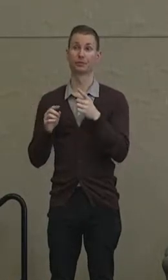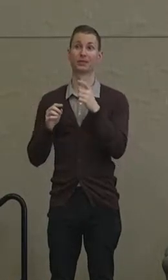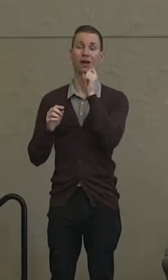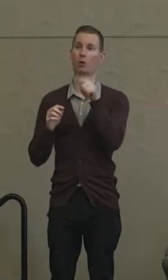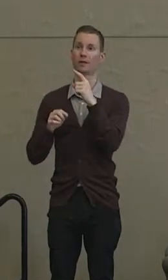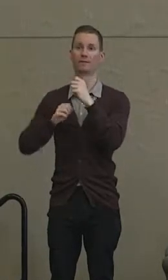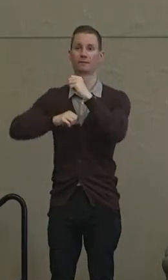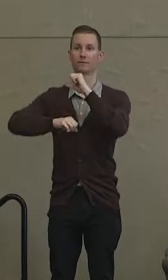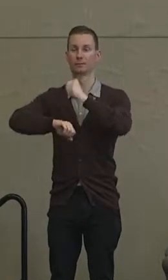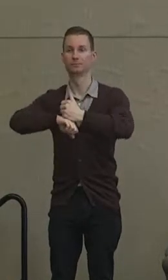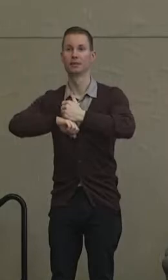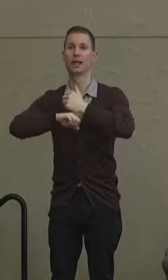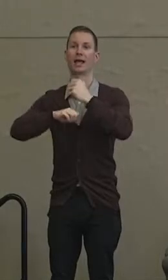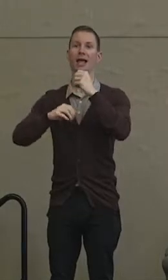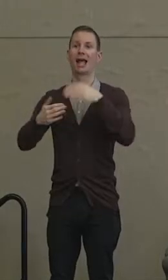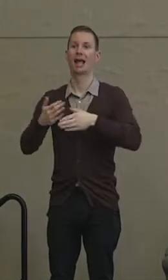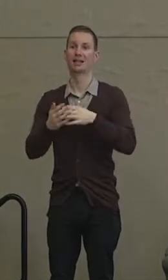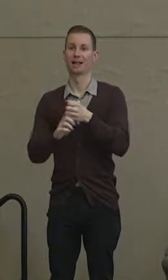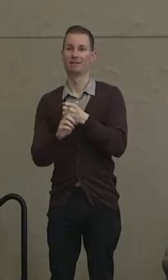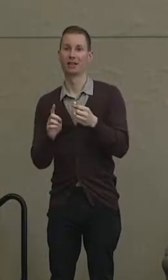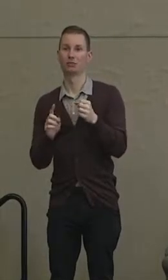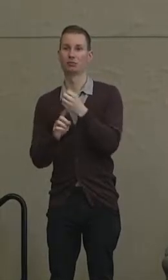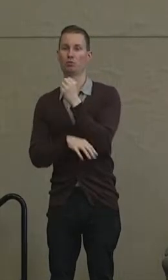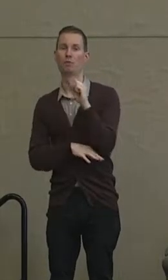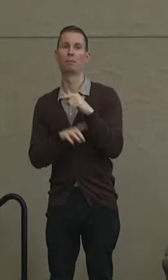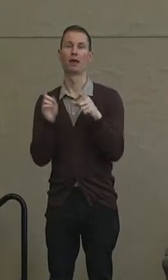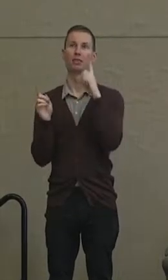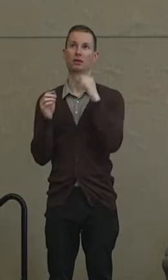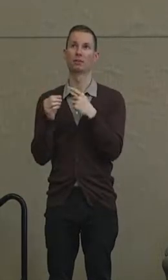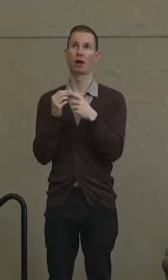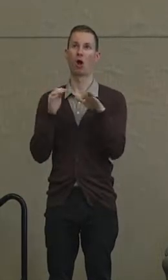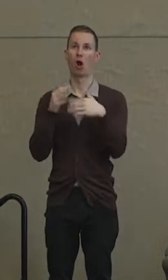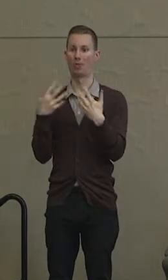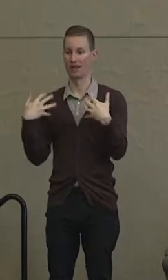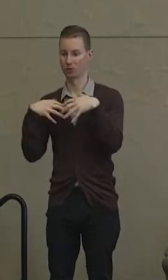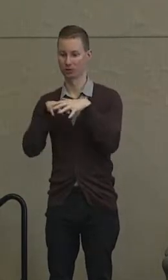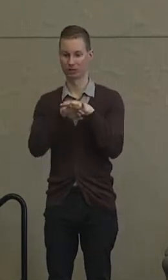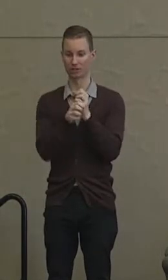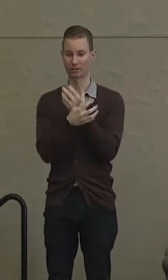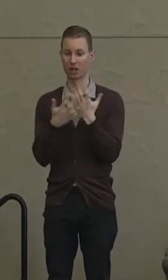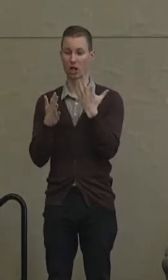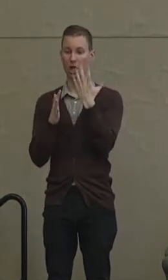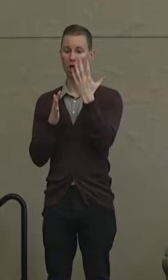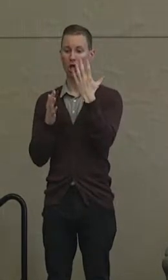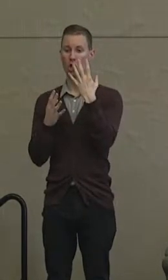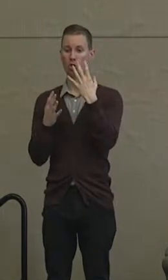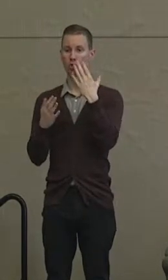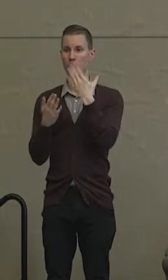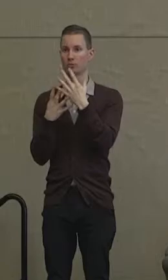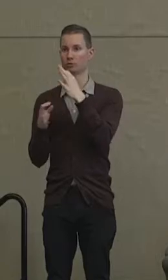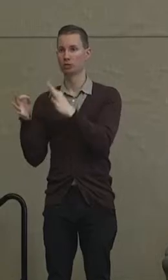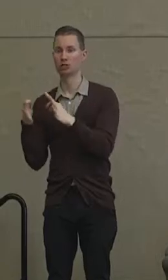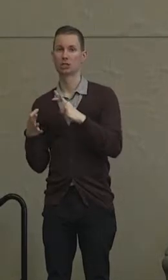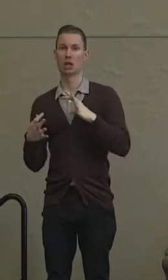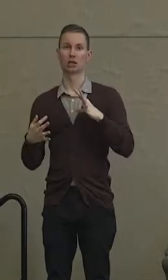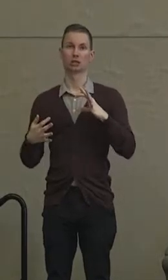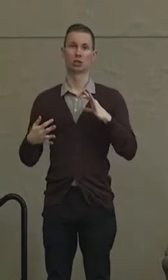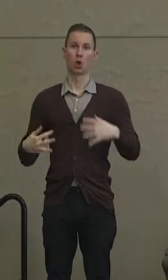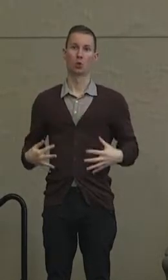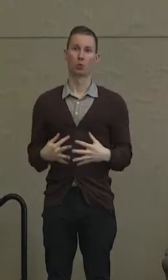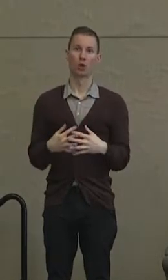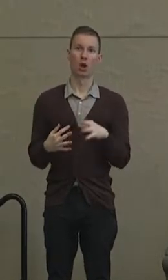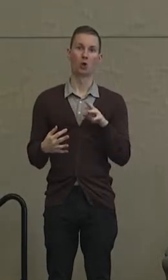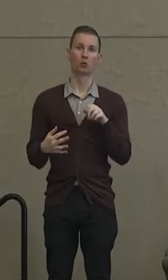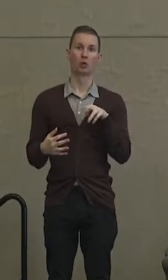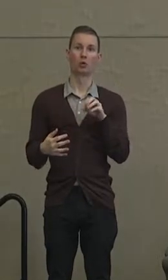but forcing us to look at this intersectionally, right? With the criminal justice work, with reproductive work, right? And so like looking very early